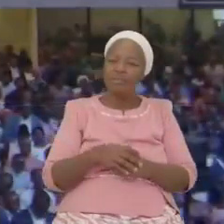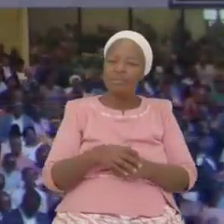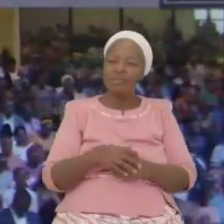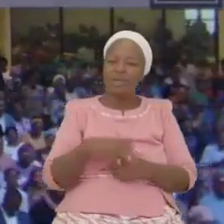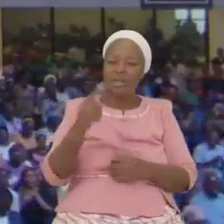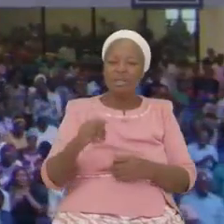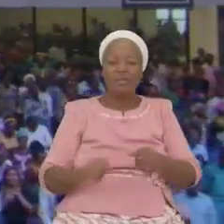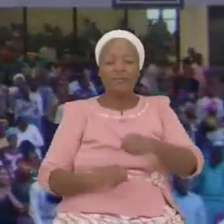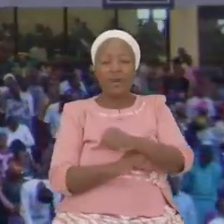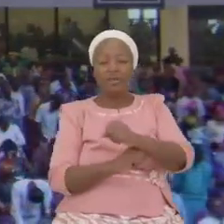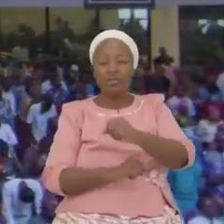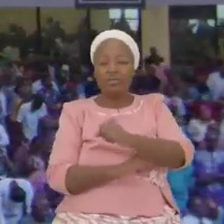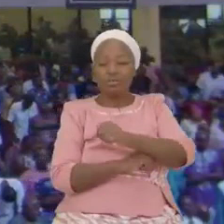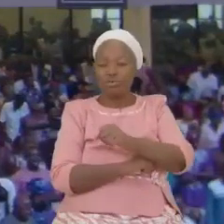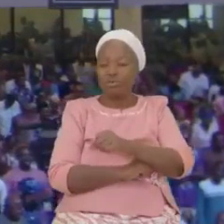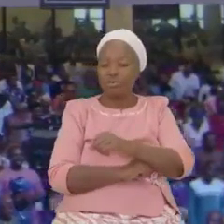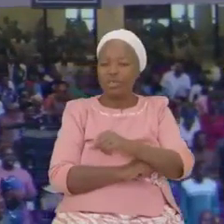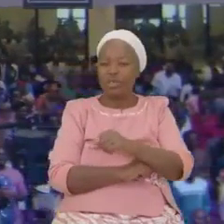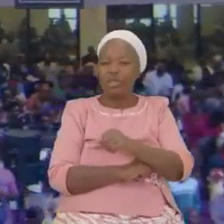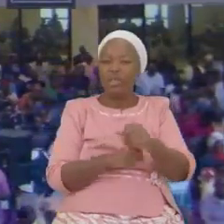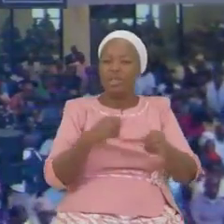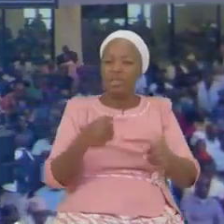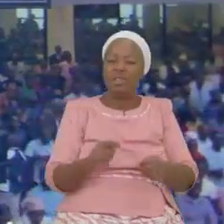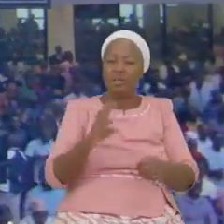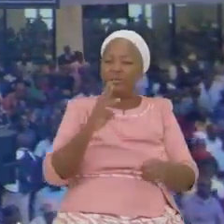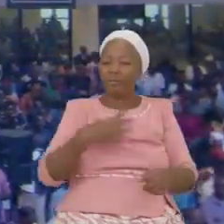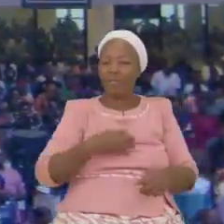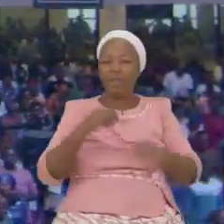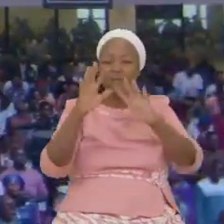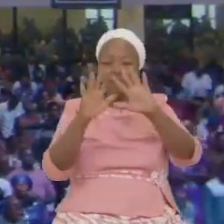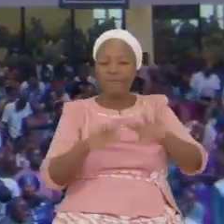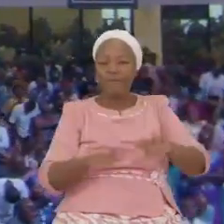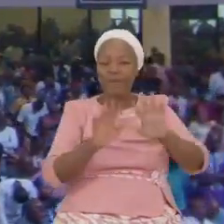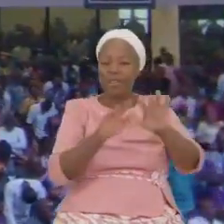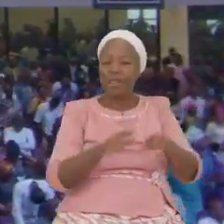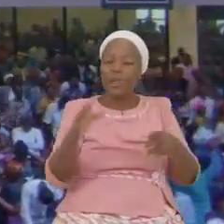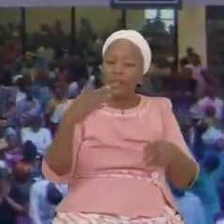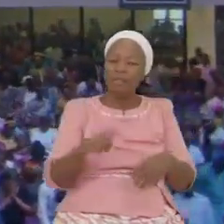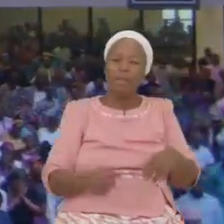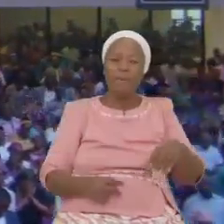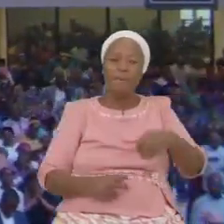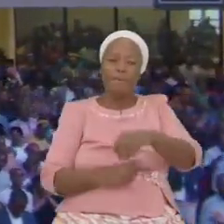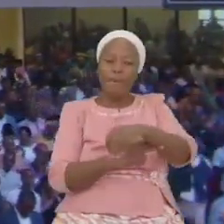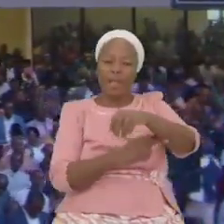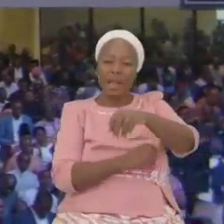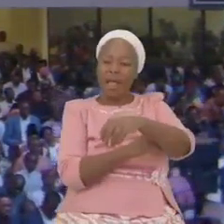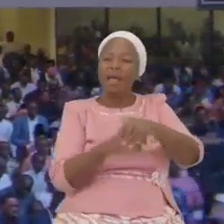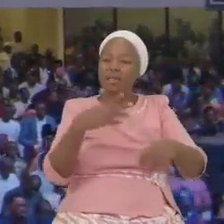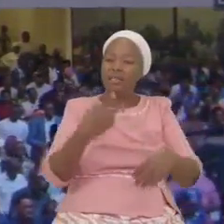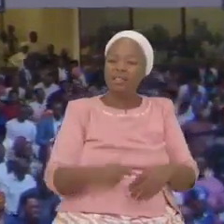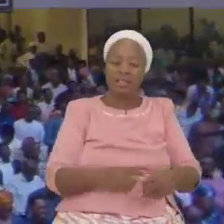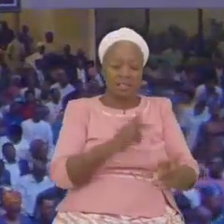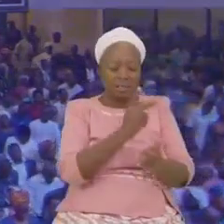the foundation, the fountain, the pillar, the